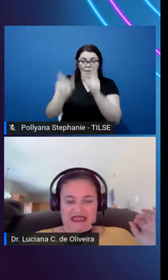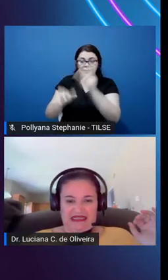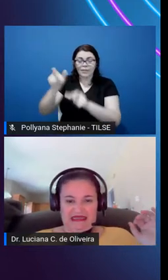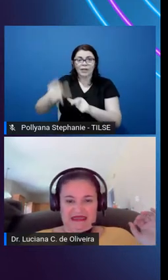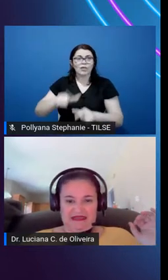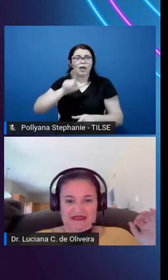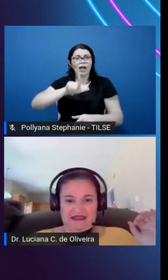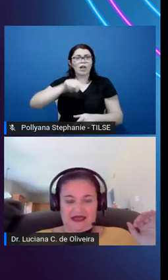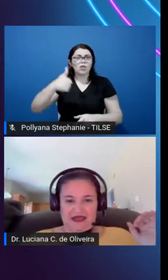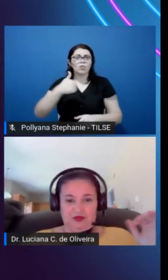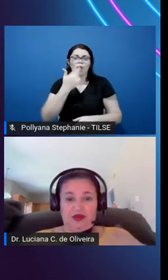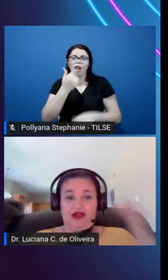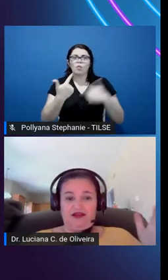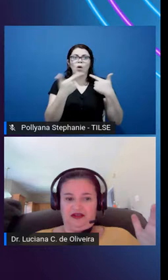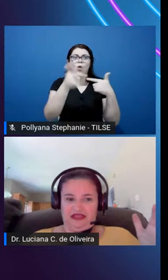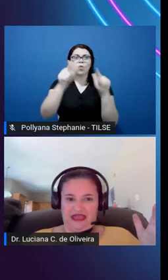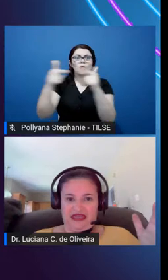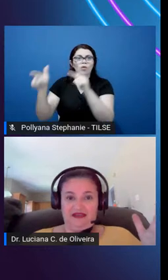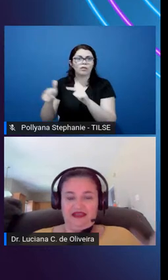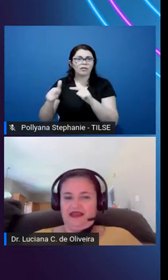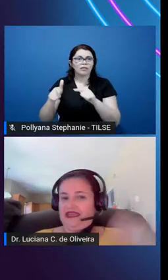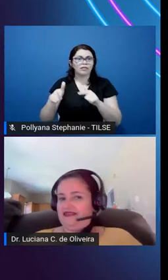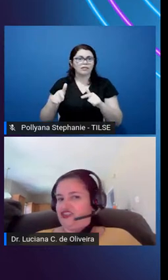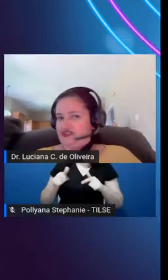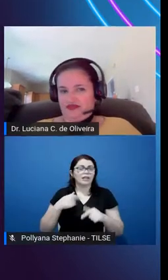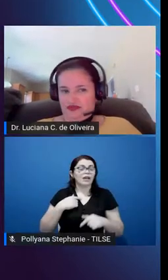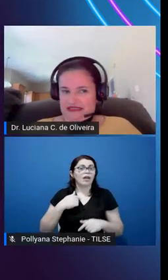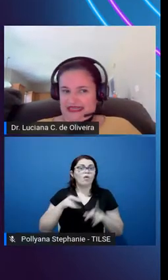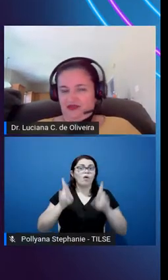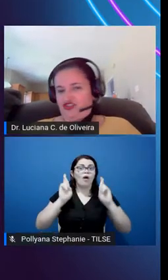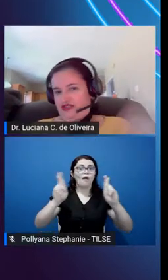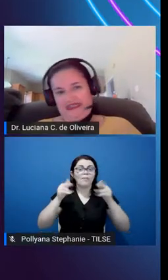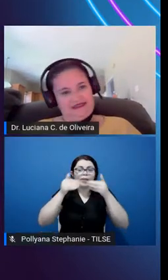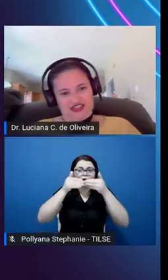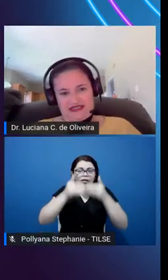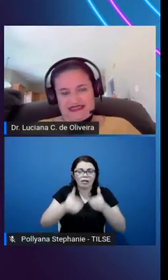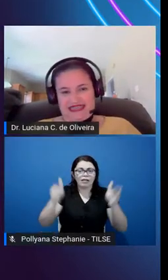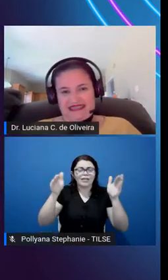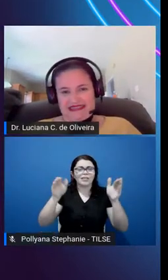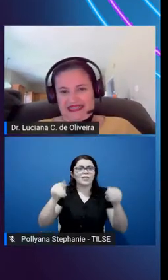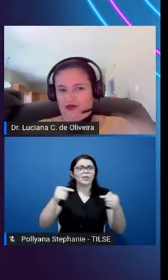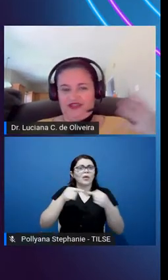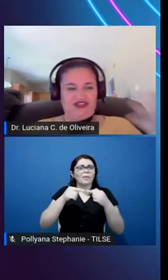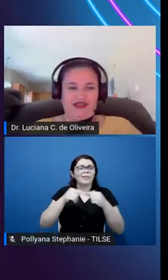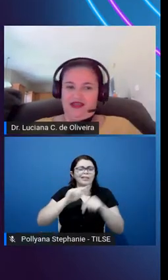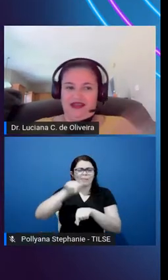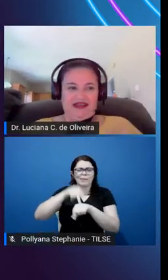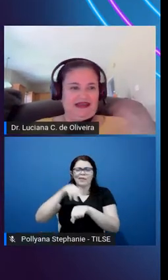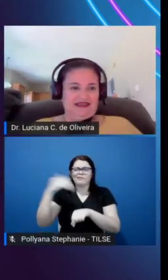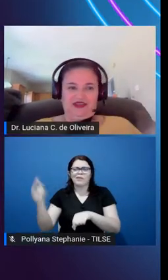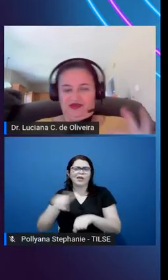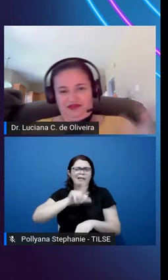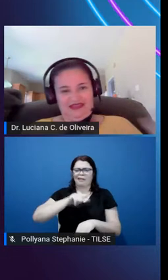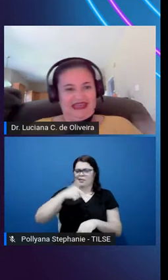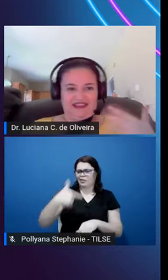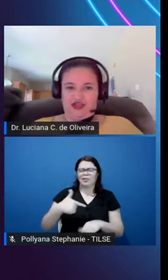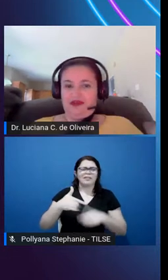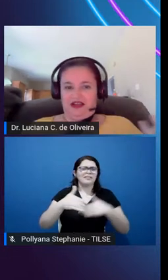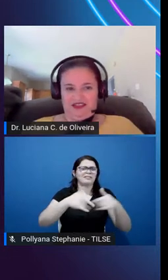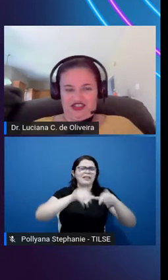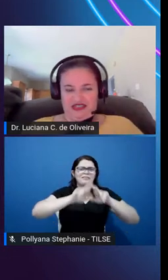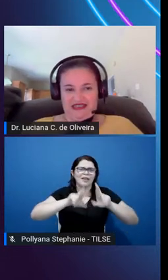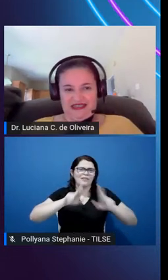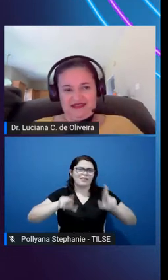really making this broader than English as a foreign language or English as a second language.